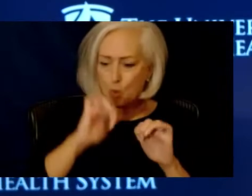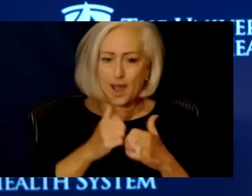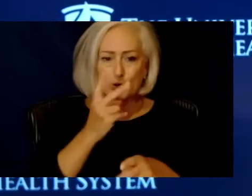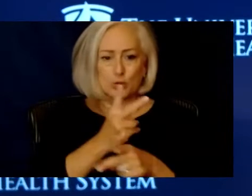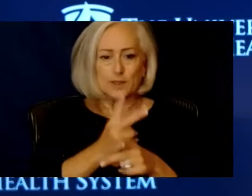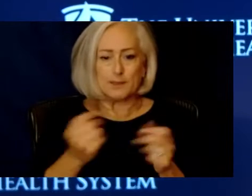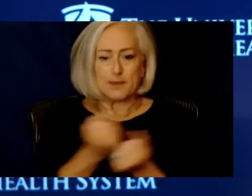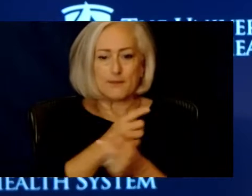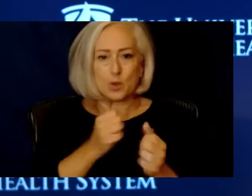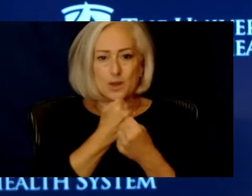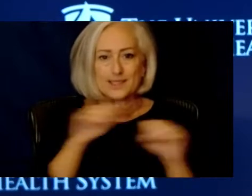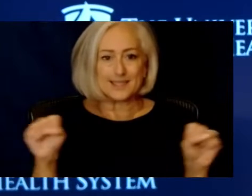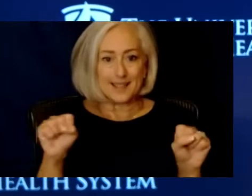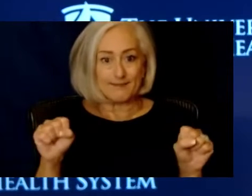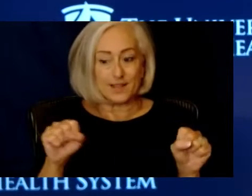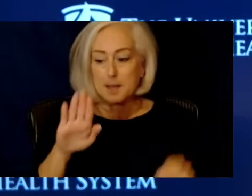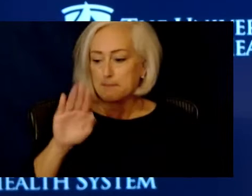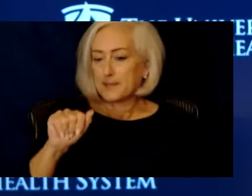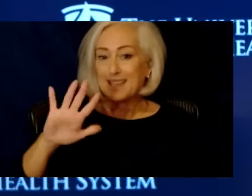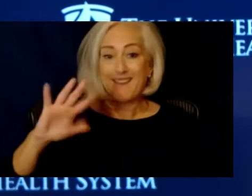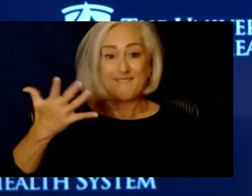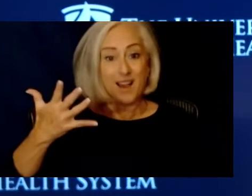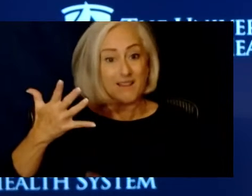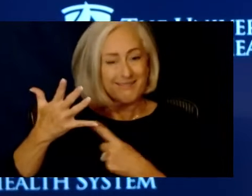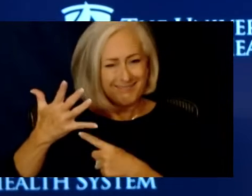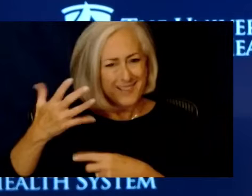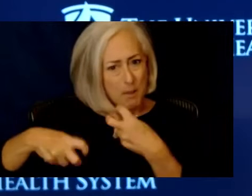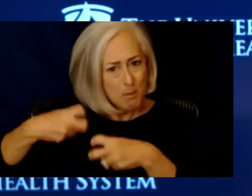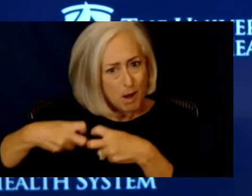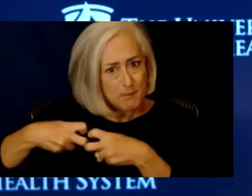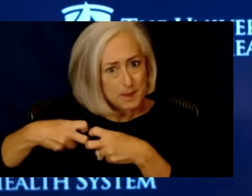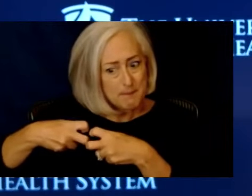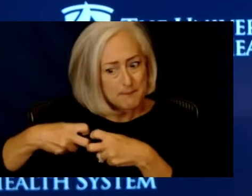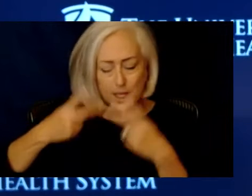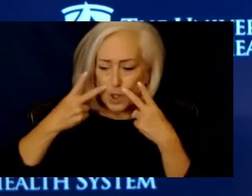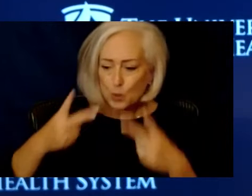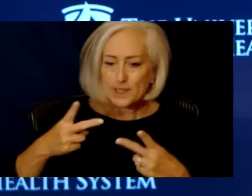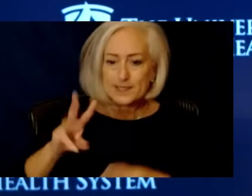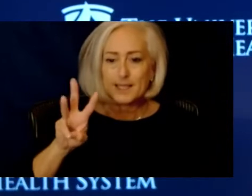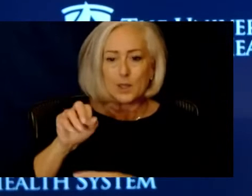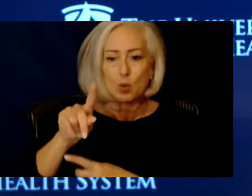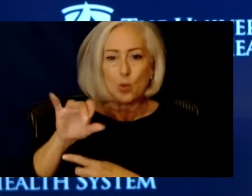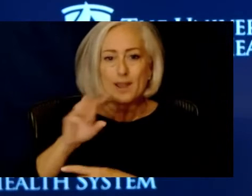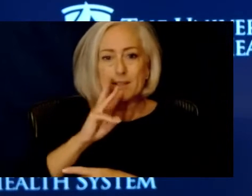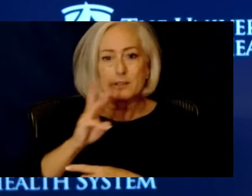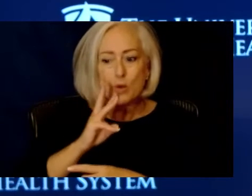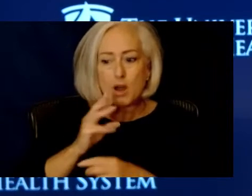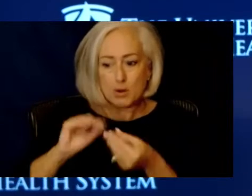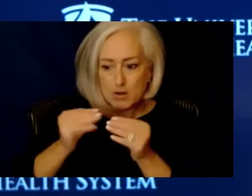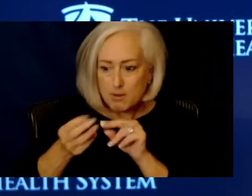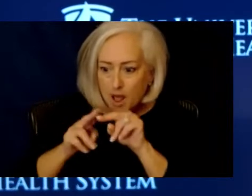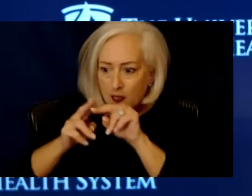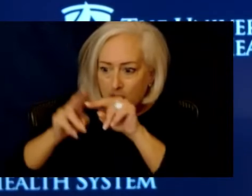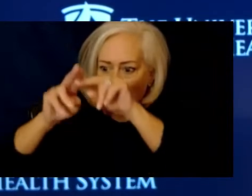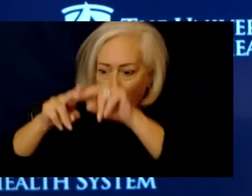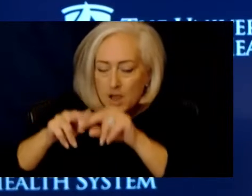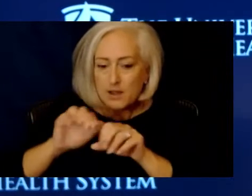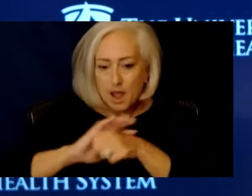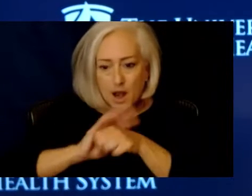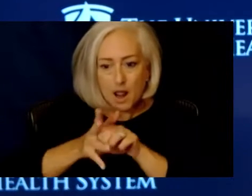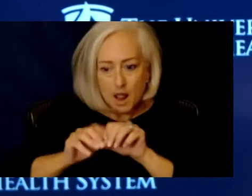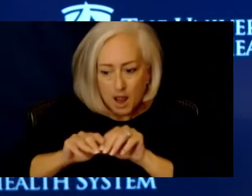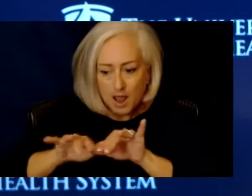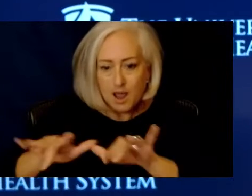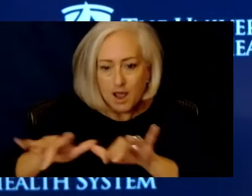if it continues to spread, and we continue to watch the rise in wastewater, it could be more of a problem. And then our message could become even more